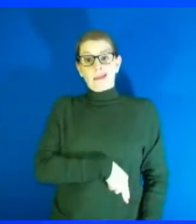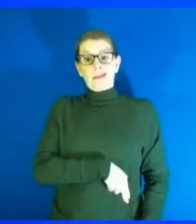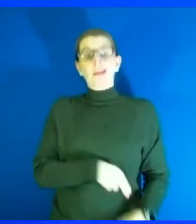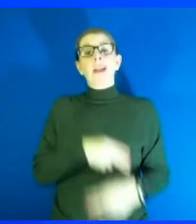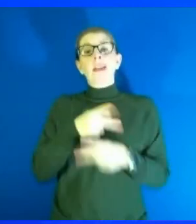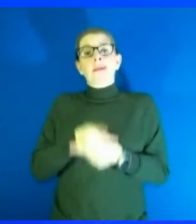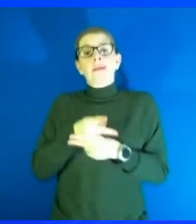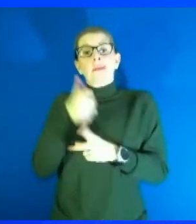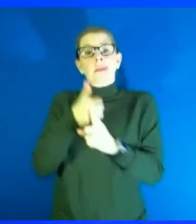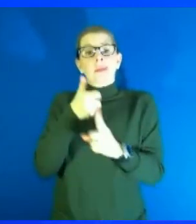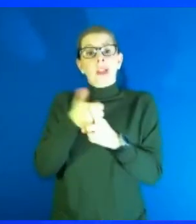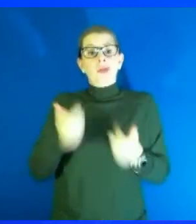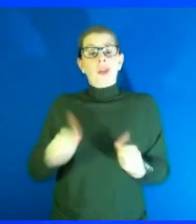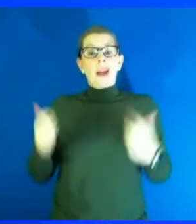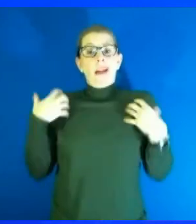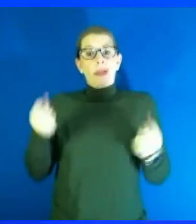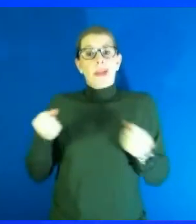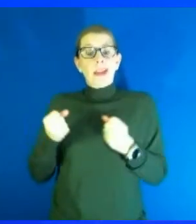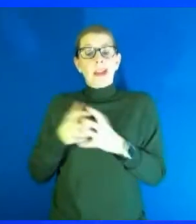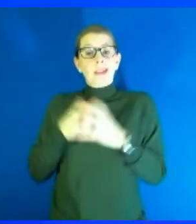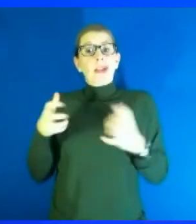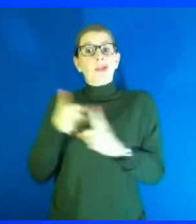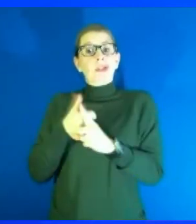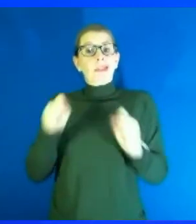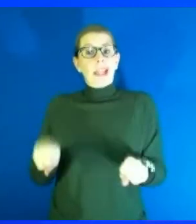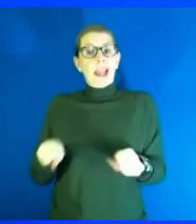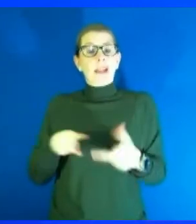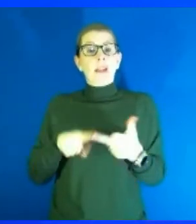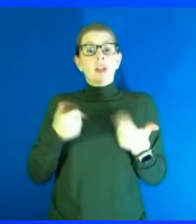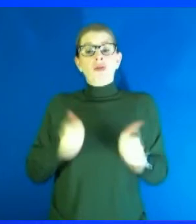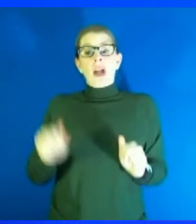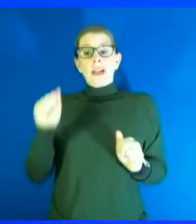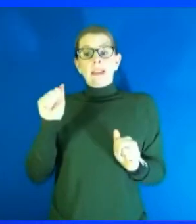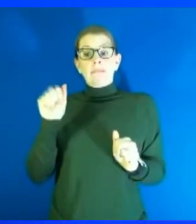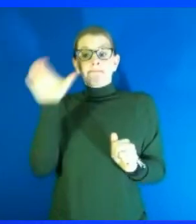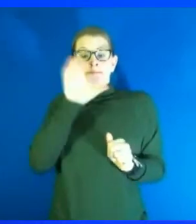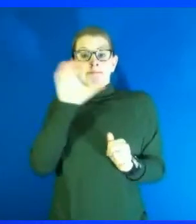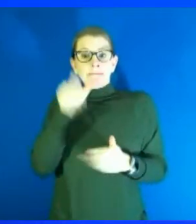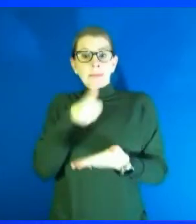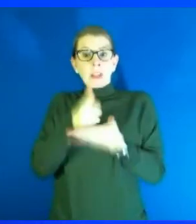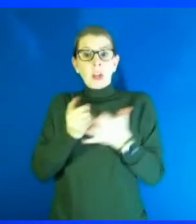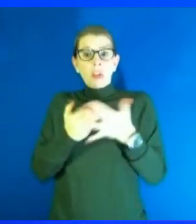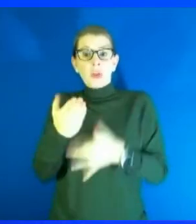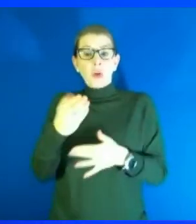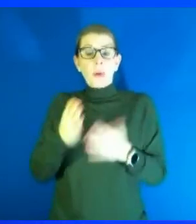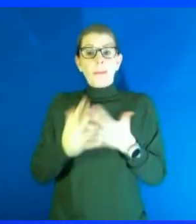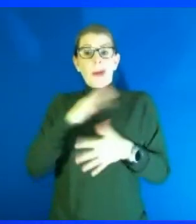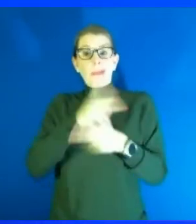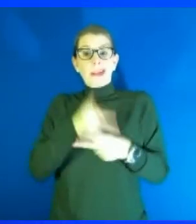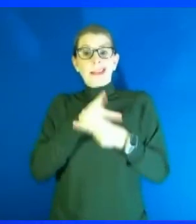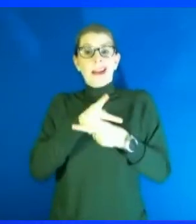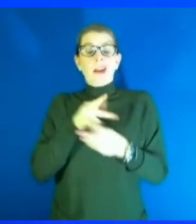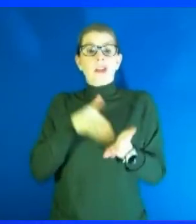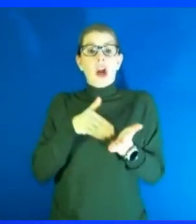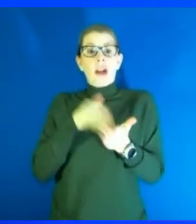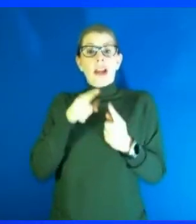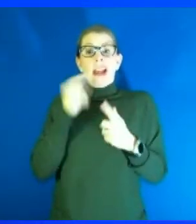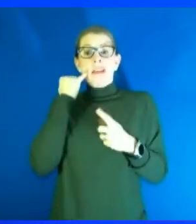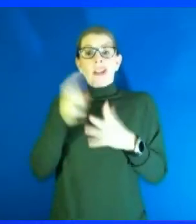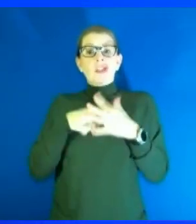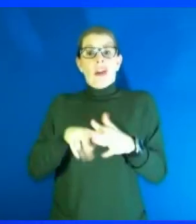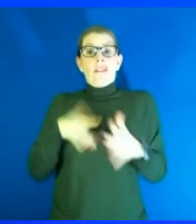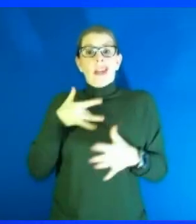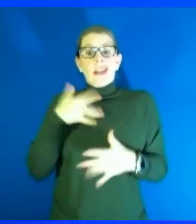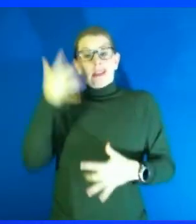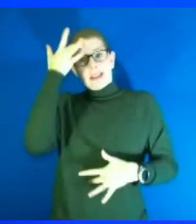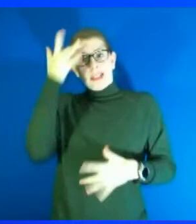to be as healthy as you possibly can, try to seek help through your primary care doctor. If you're starting to feel sick, try to